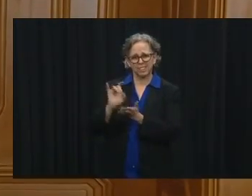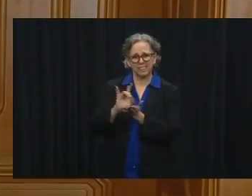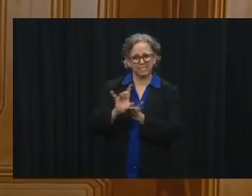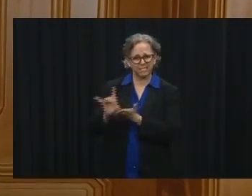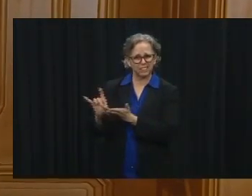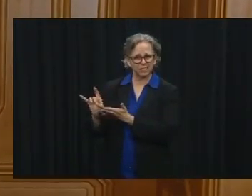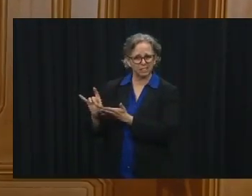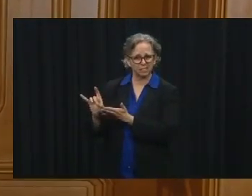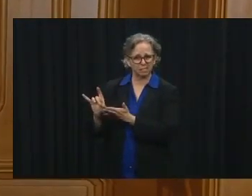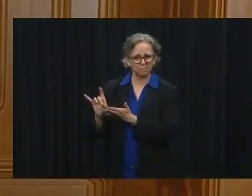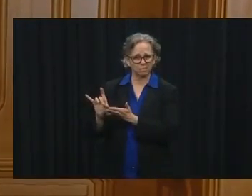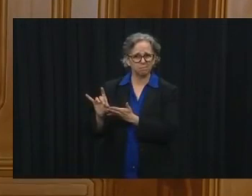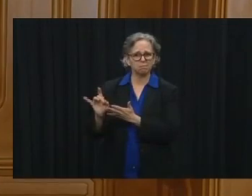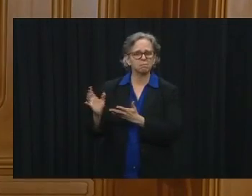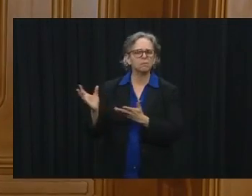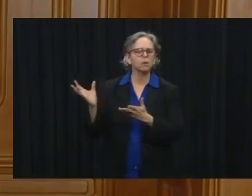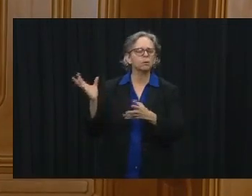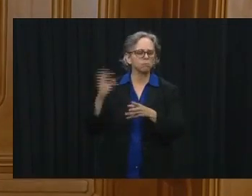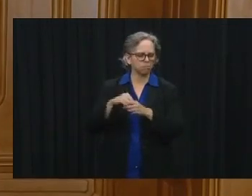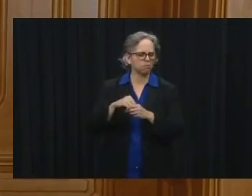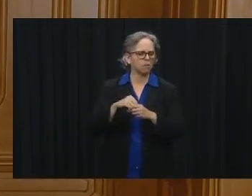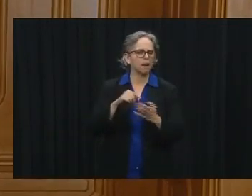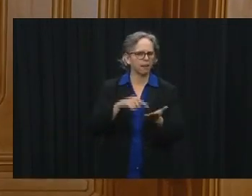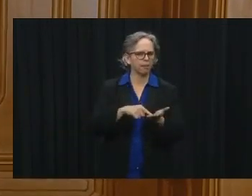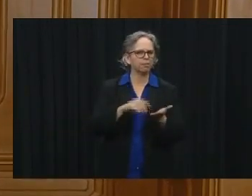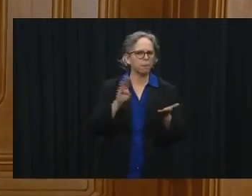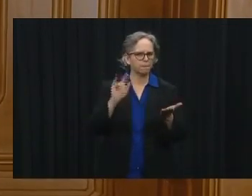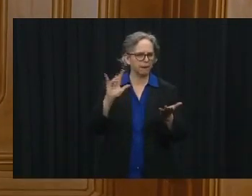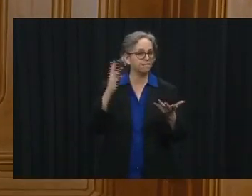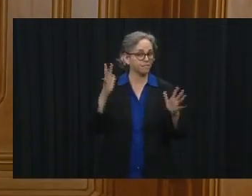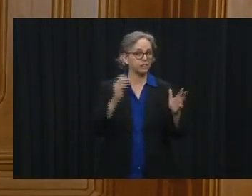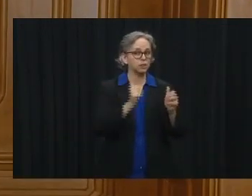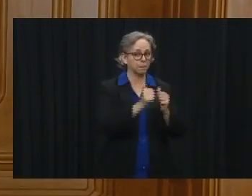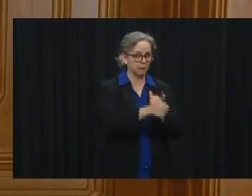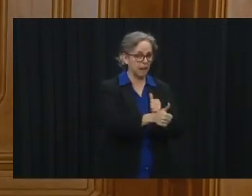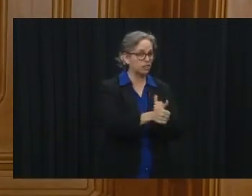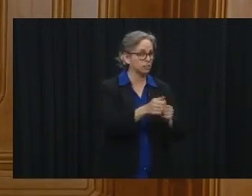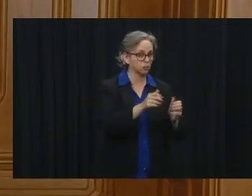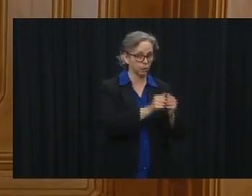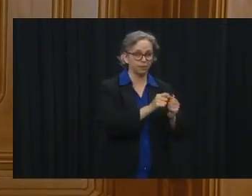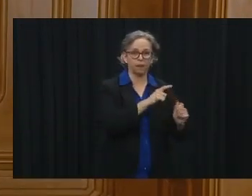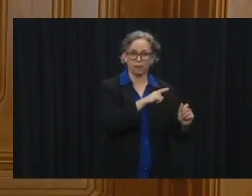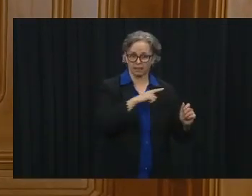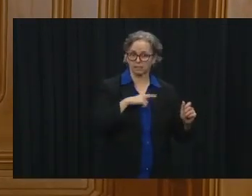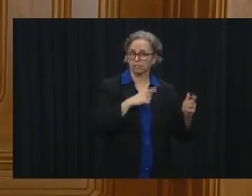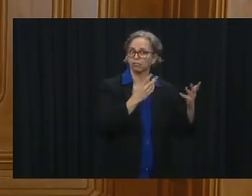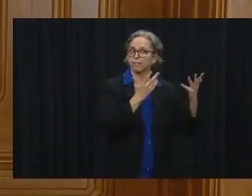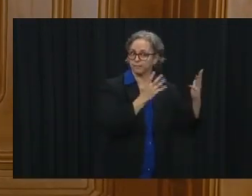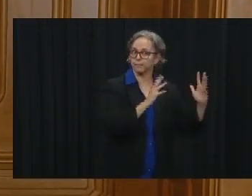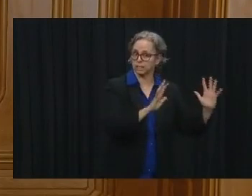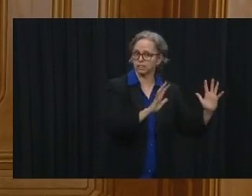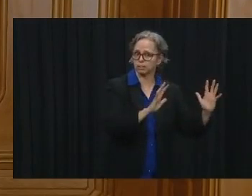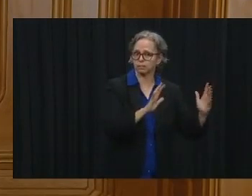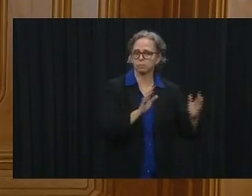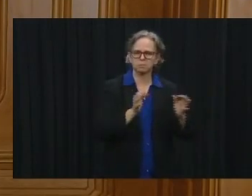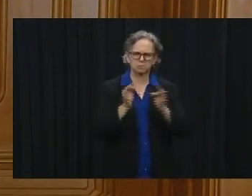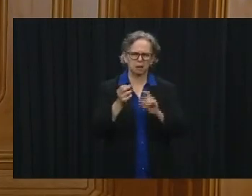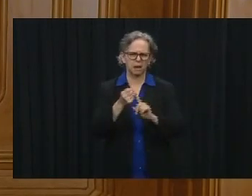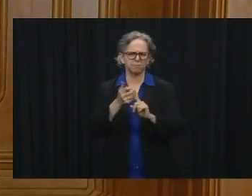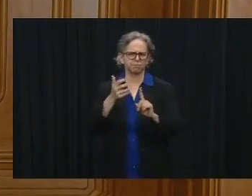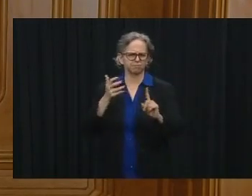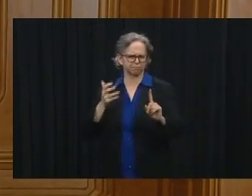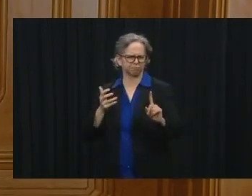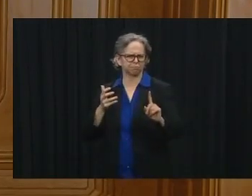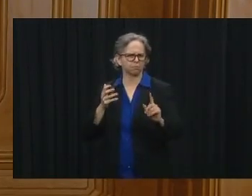the General Assembly. And let me just kind of walk everybody through this and where